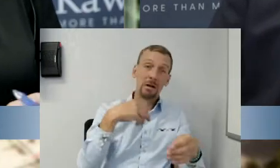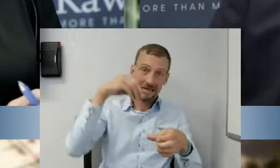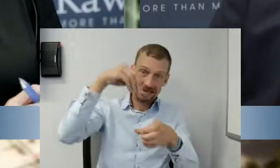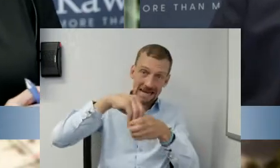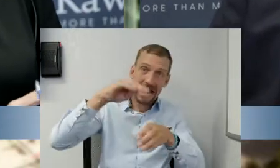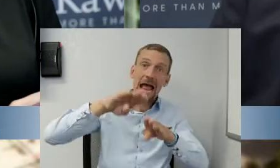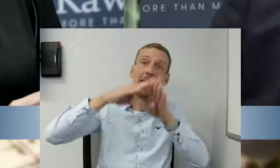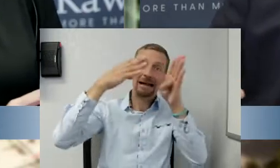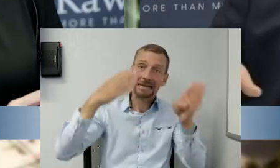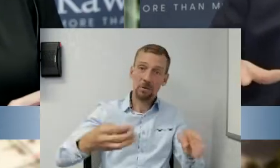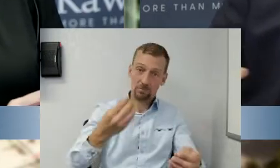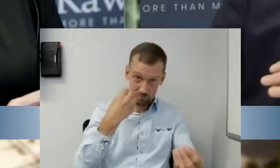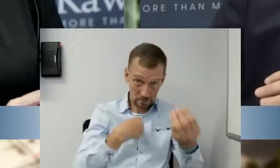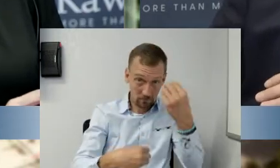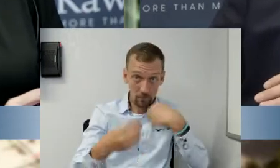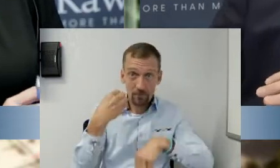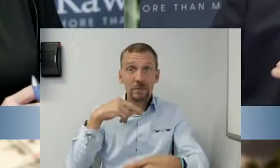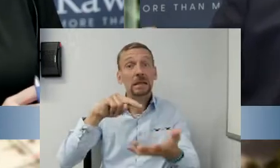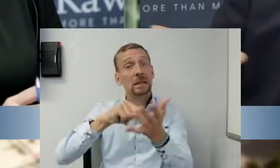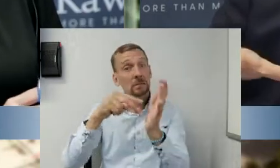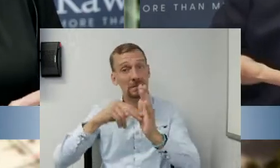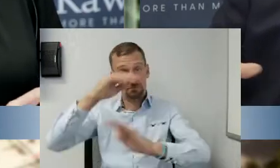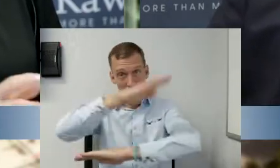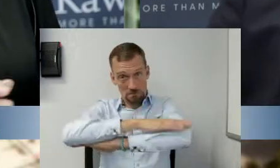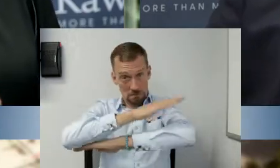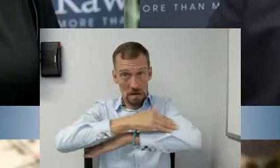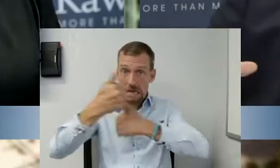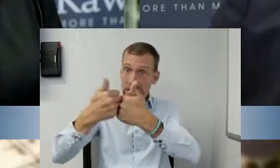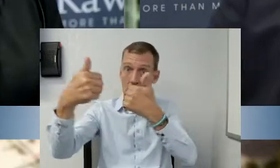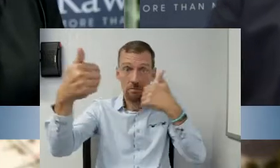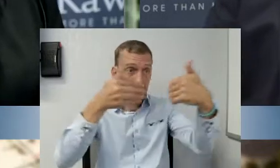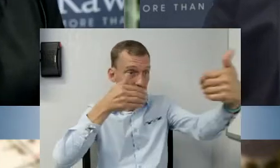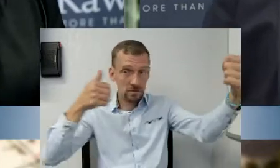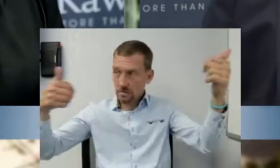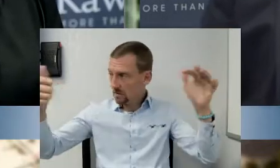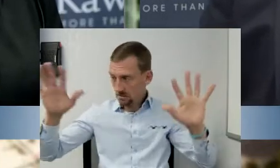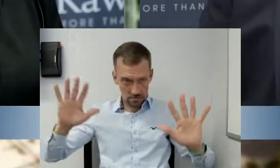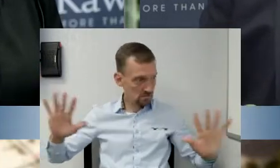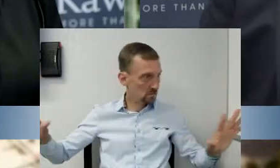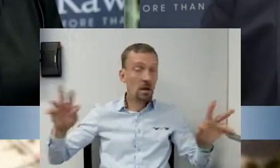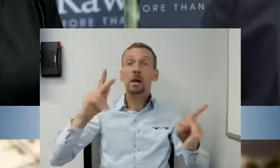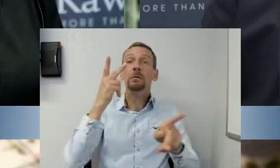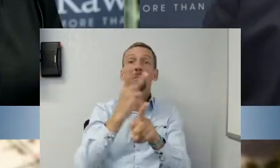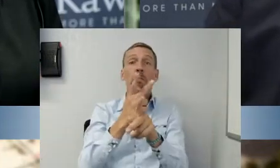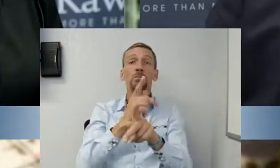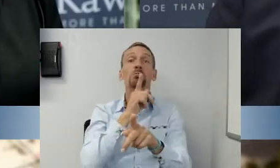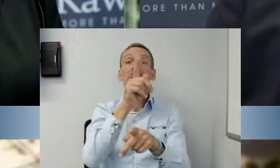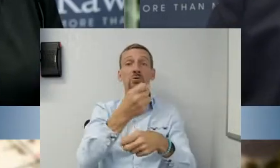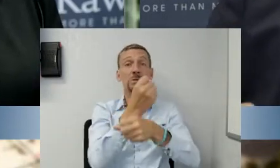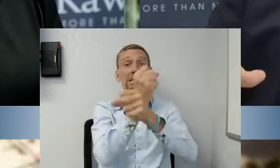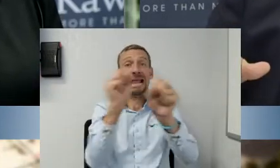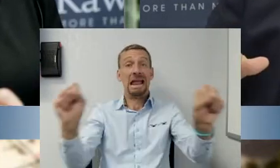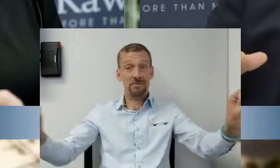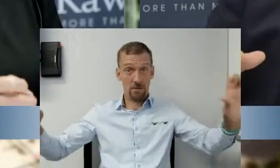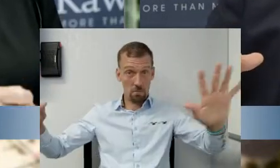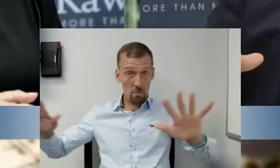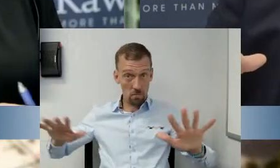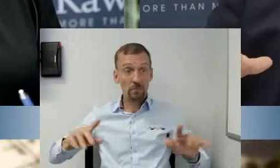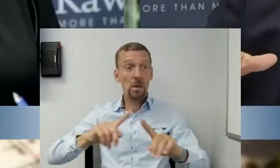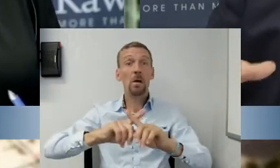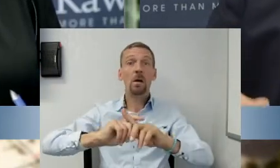dining, provided, you know, you separated tables and you had to implement a lot of safety precautions.